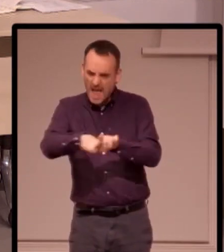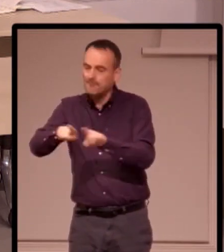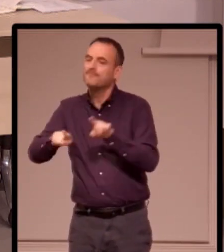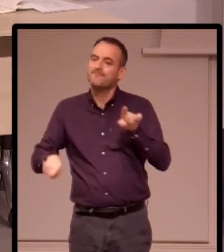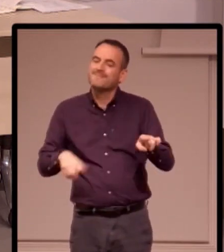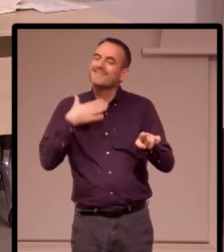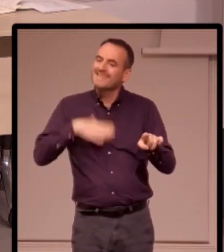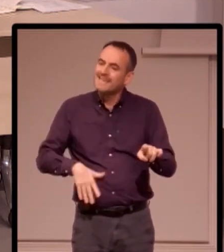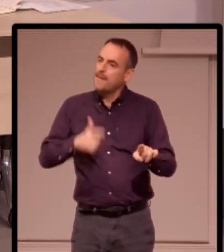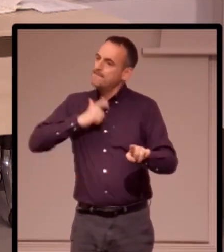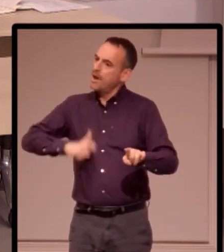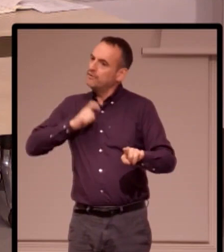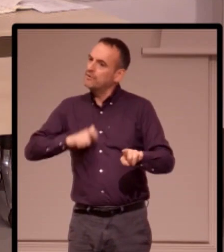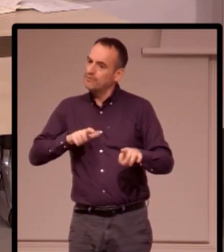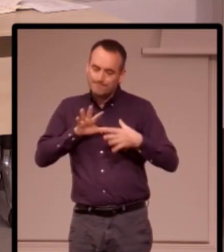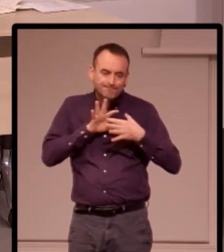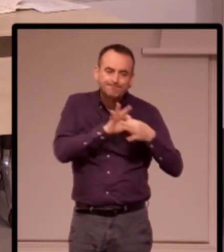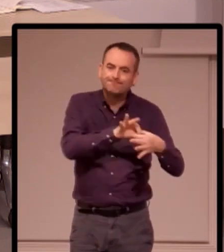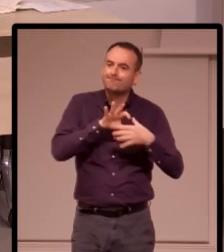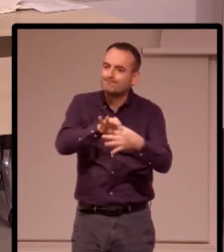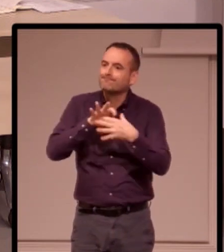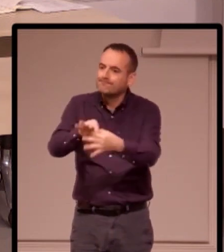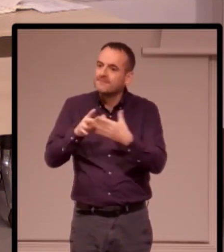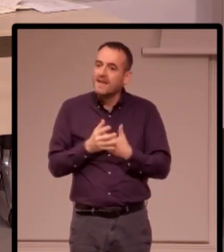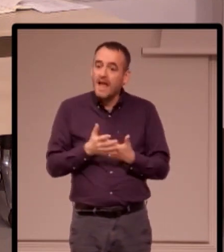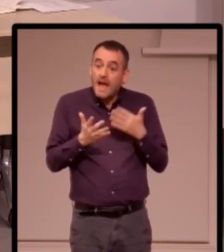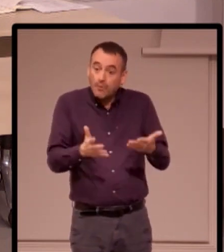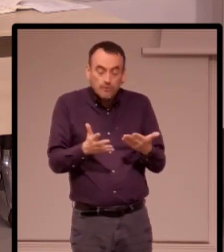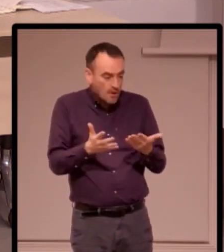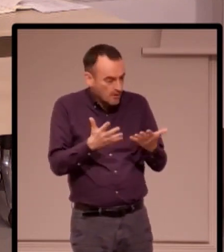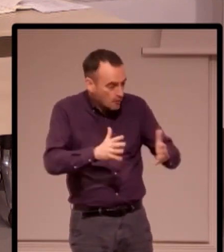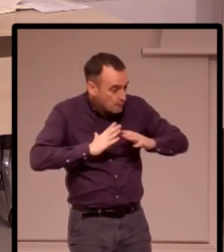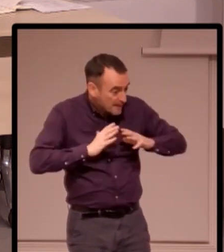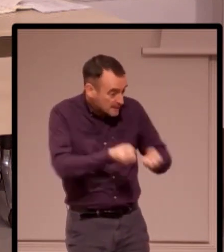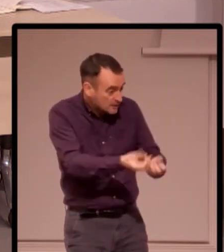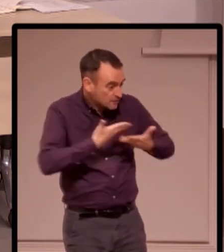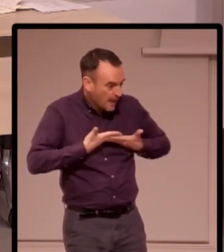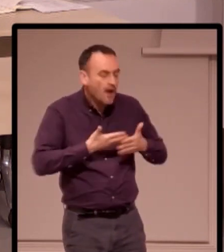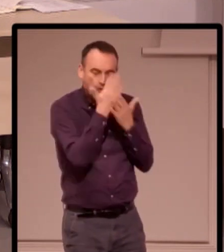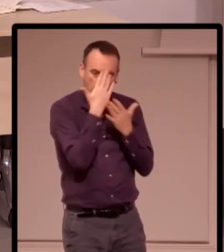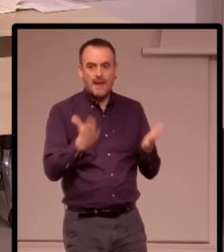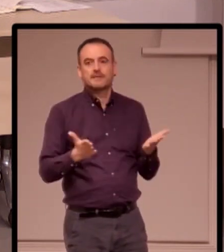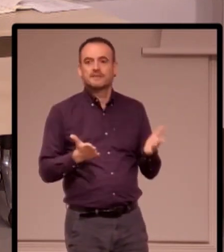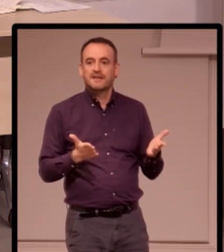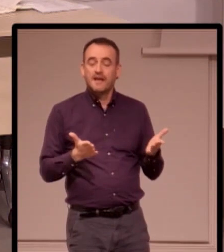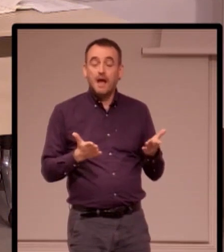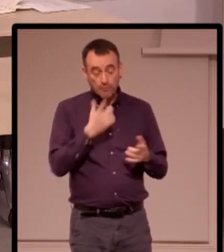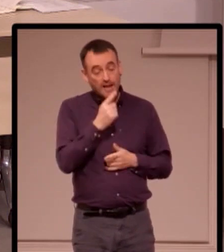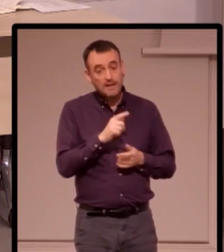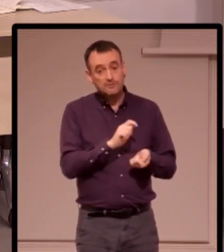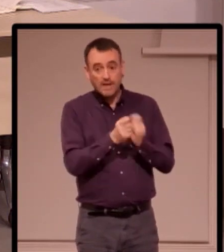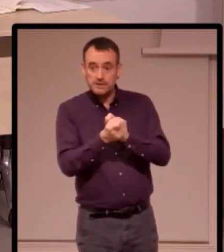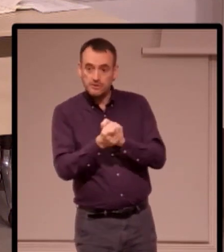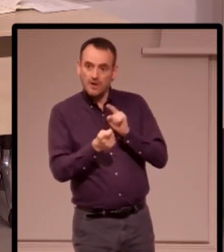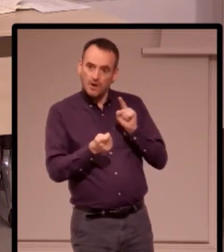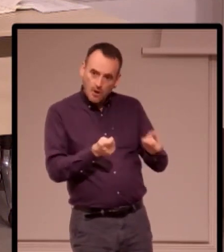said, and personalised way, but in a way that respects what they want to tell you at that time, and that we then need to remember that could change because they're forming